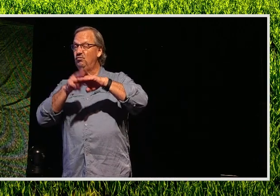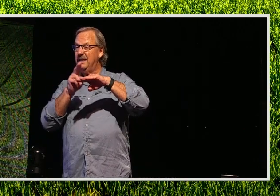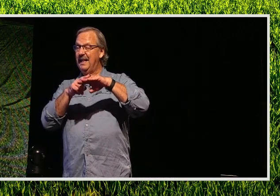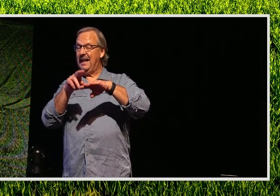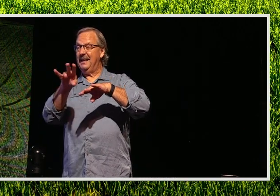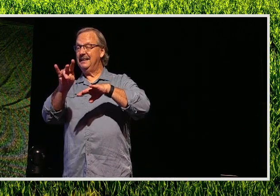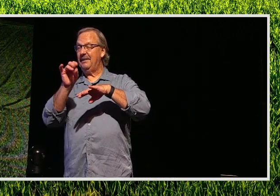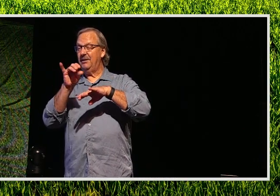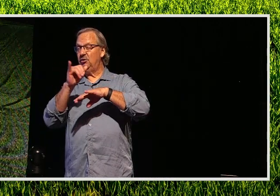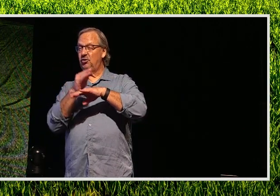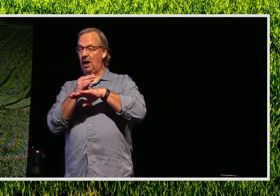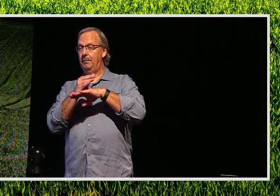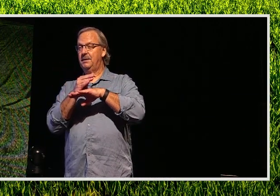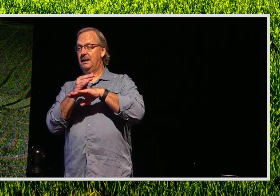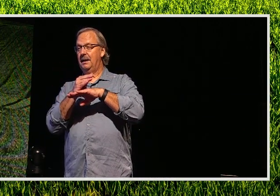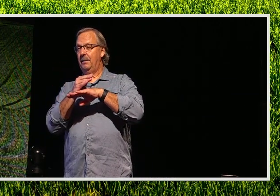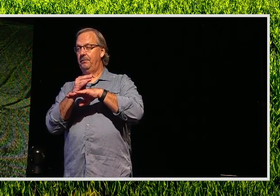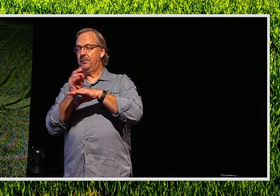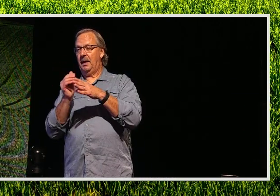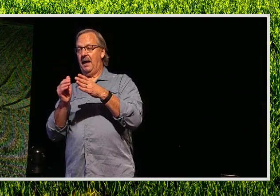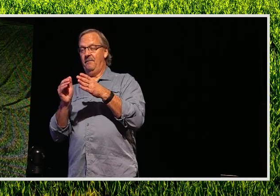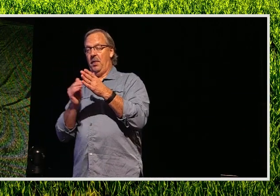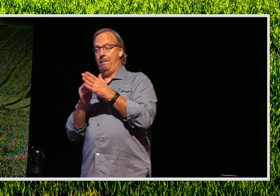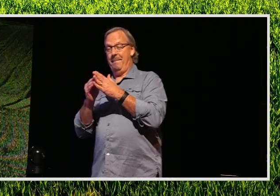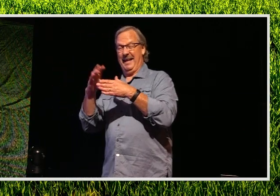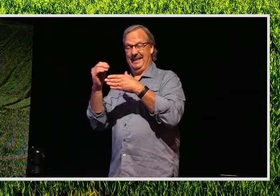7 jobs, regardless of whether we win the $1 million or not.